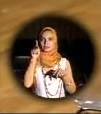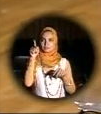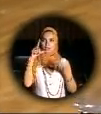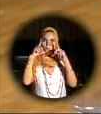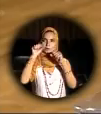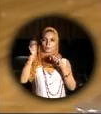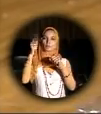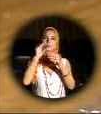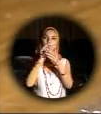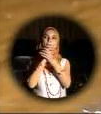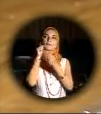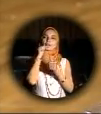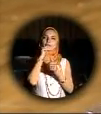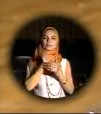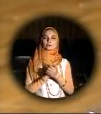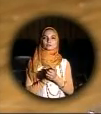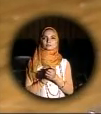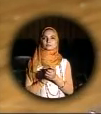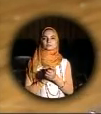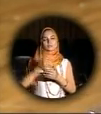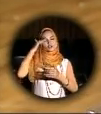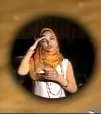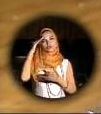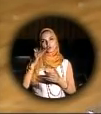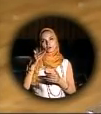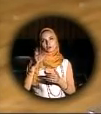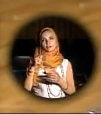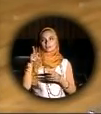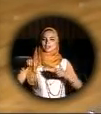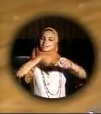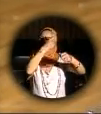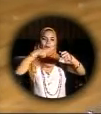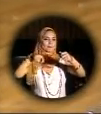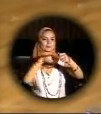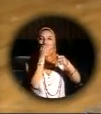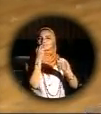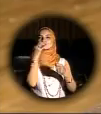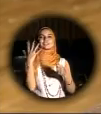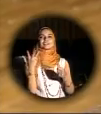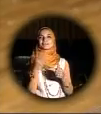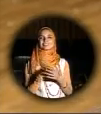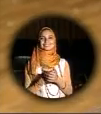Okay. Thanks for the nice music. Then.